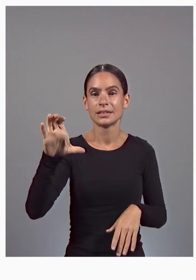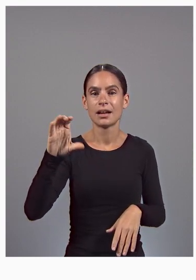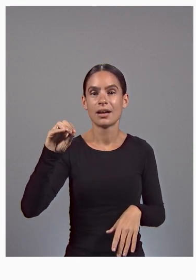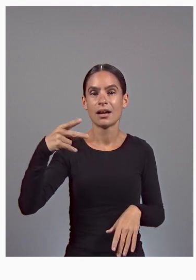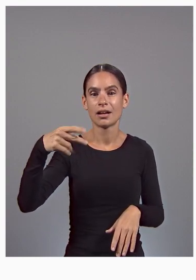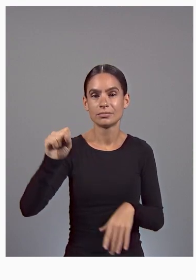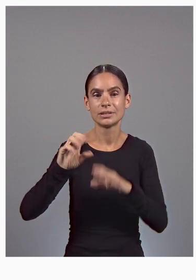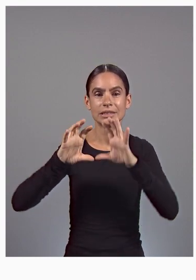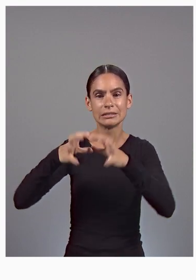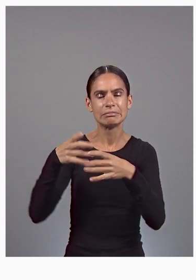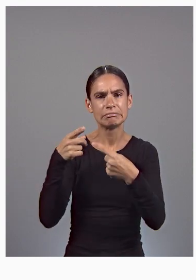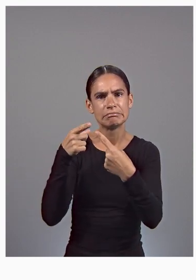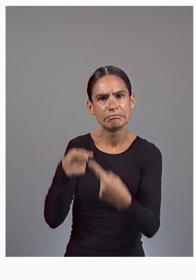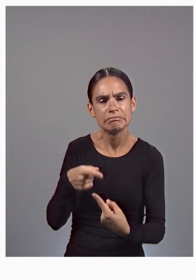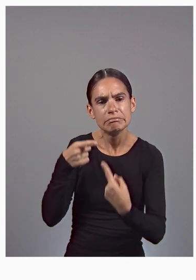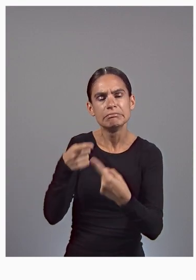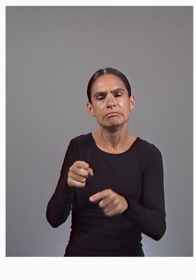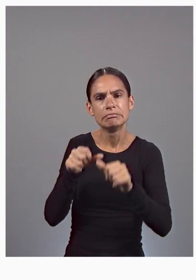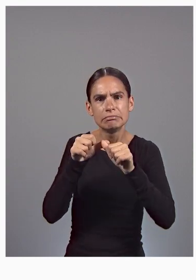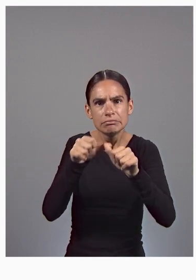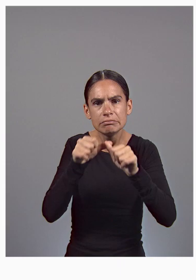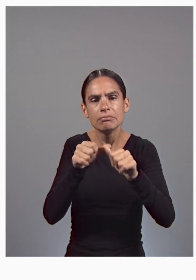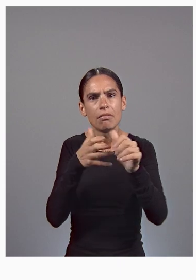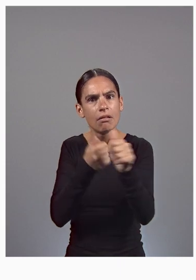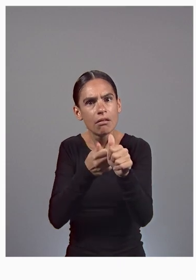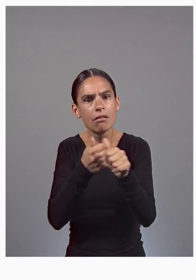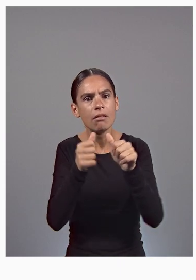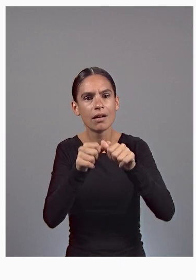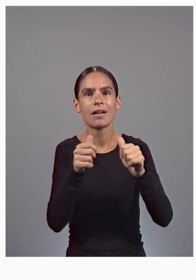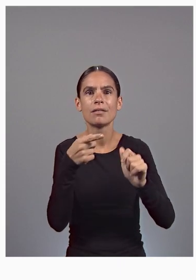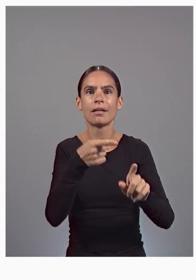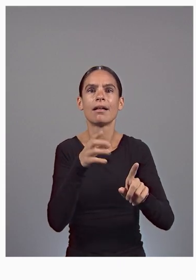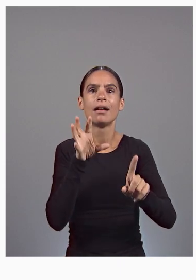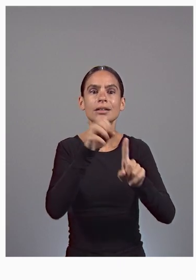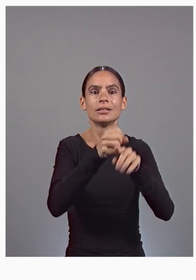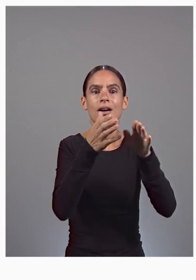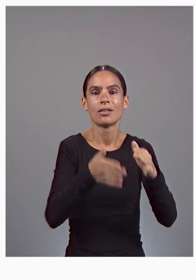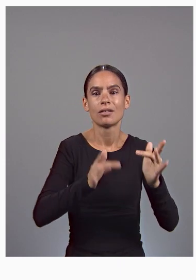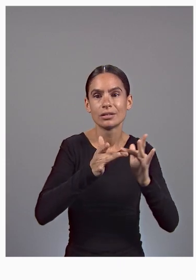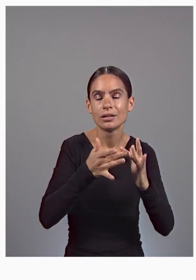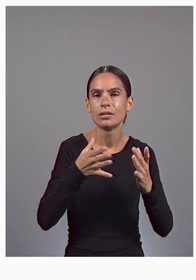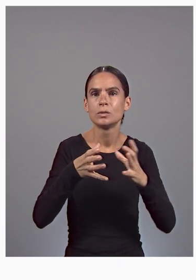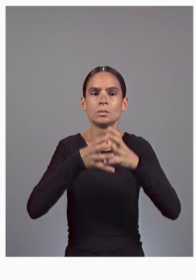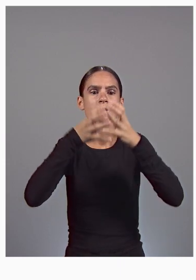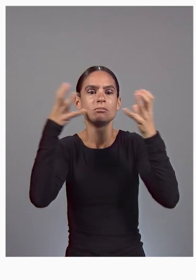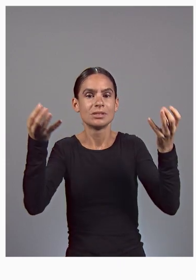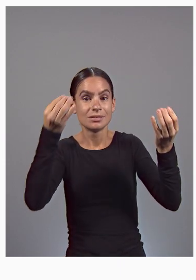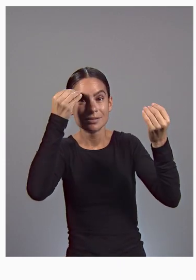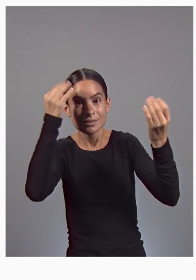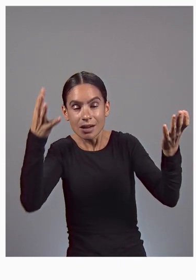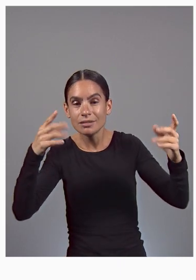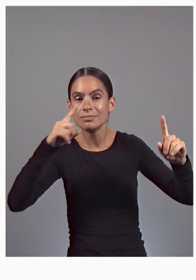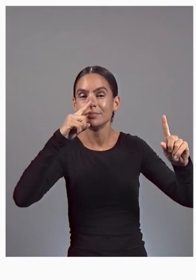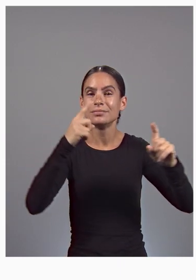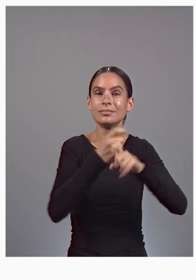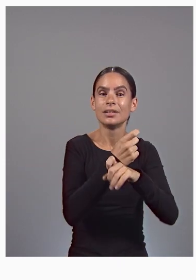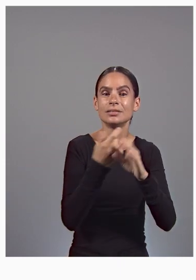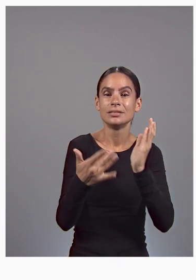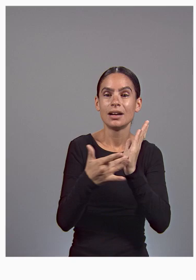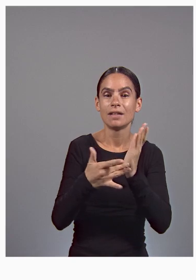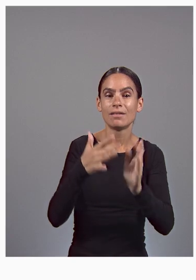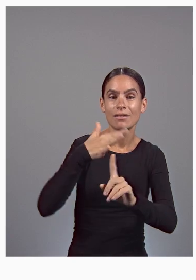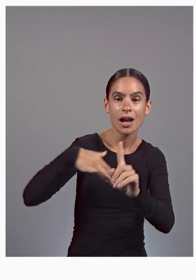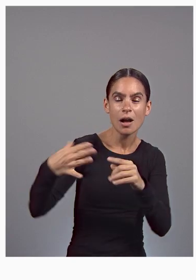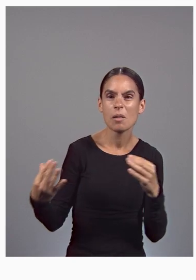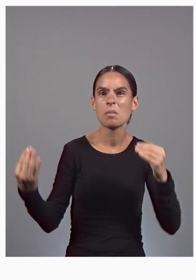are struggling to keep up with the attackers. We all know this, right? There's too much data, complex technology environments, and